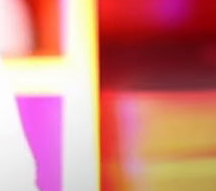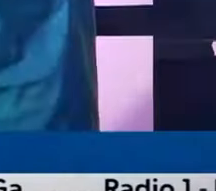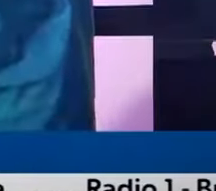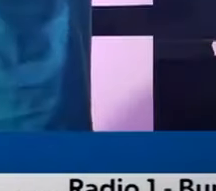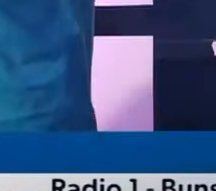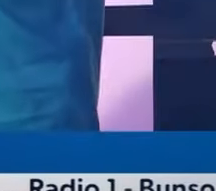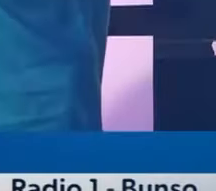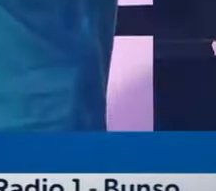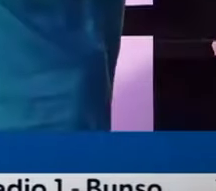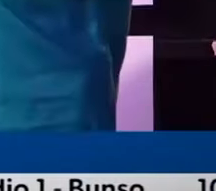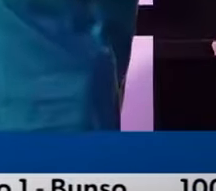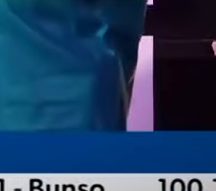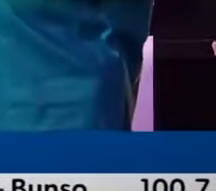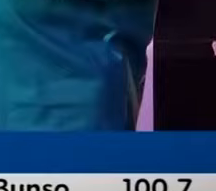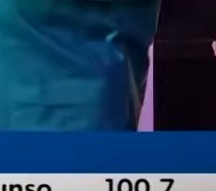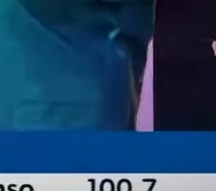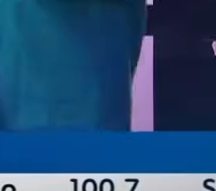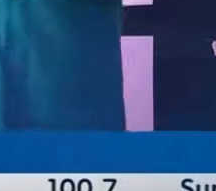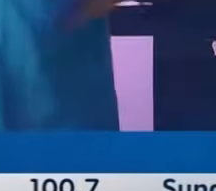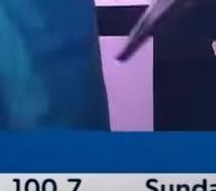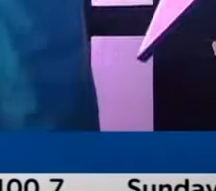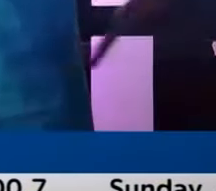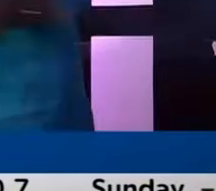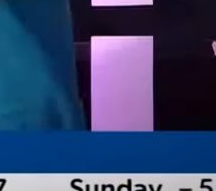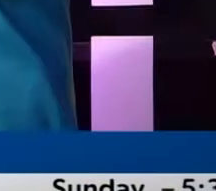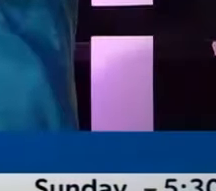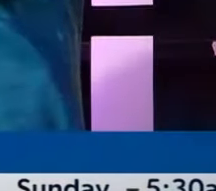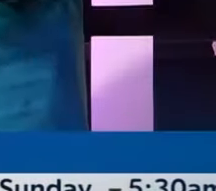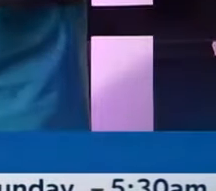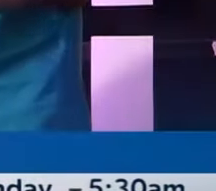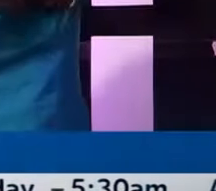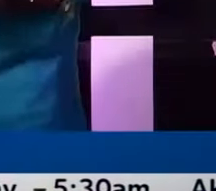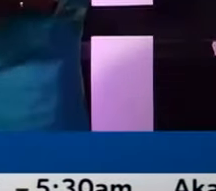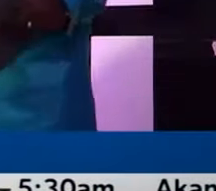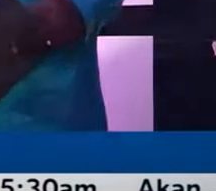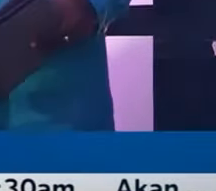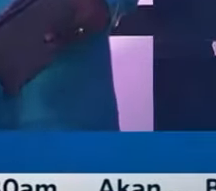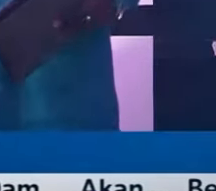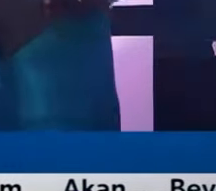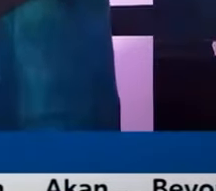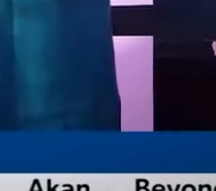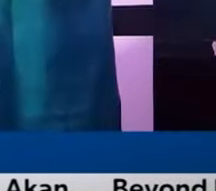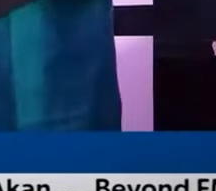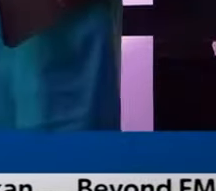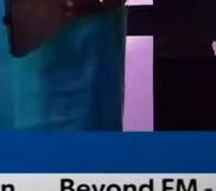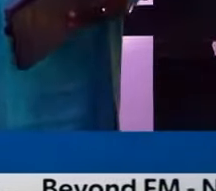Thank you. The wind swept them away. Now, in Framane born. Without leaving a trace.